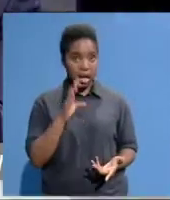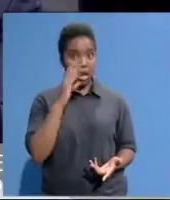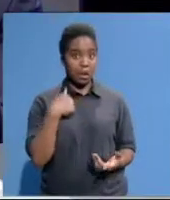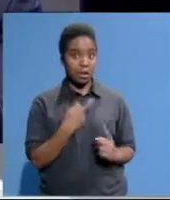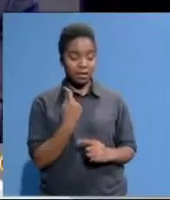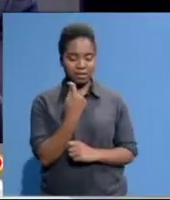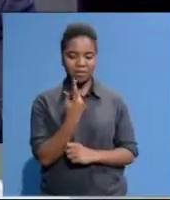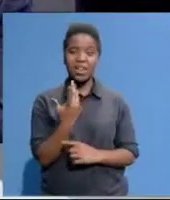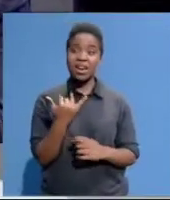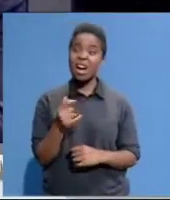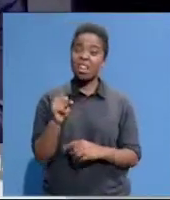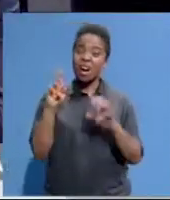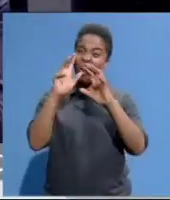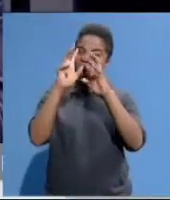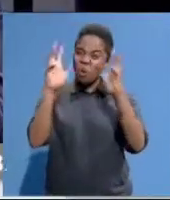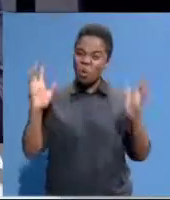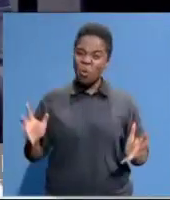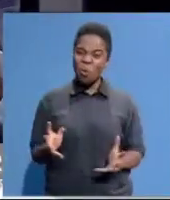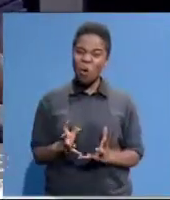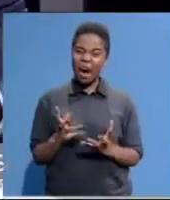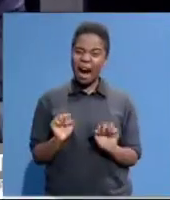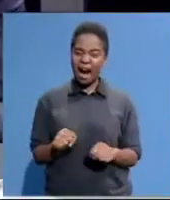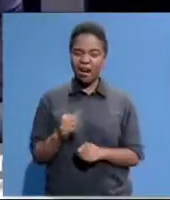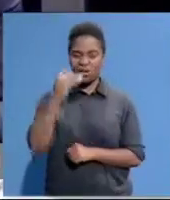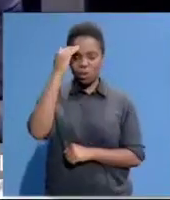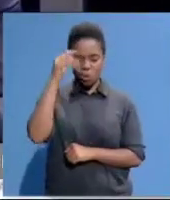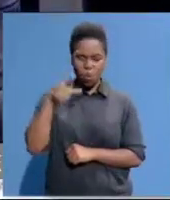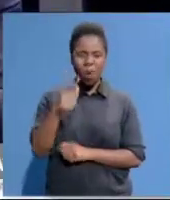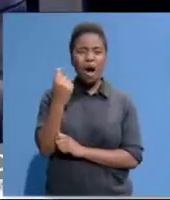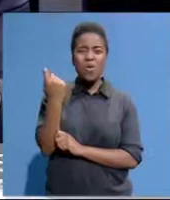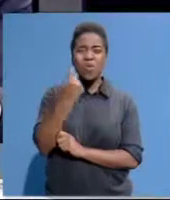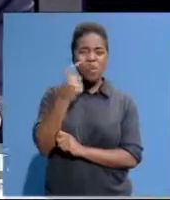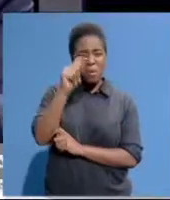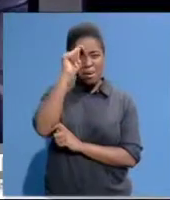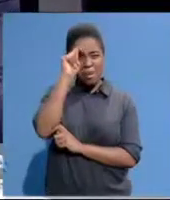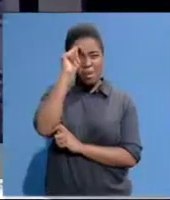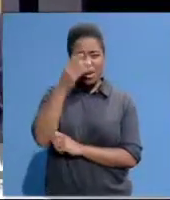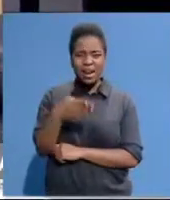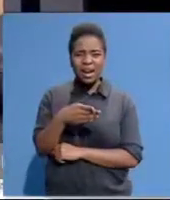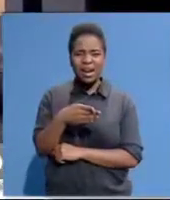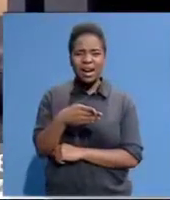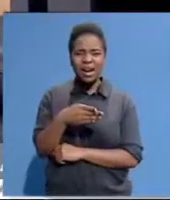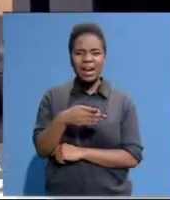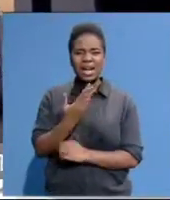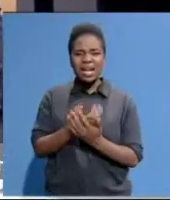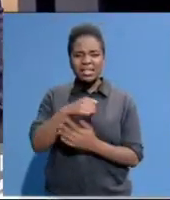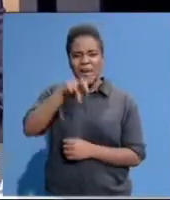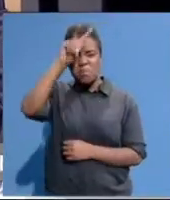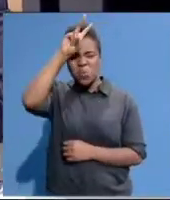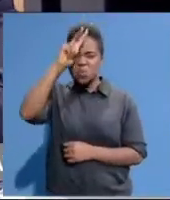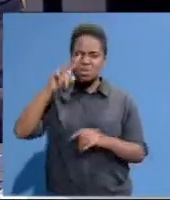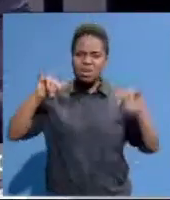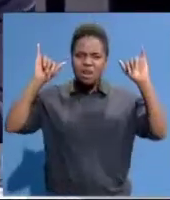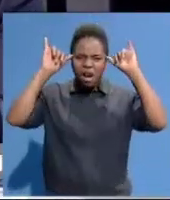umhlaba wonke hayi noNingizimu Afrika kuphela umhlaba wonke ubhekile ngithi ubheke zona lezimbuzi nenkomo babhekile ukuthi awuphilwa kanjena